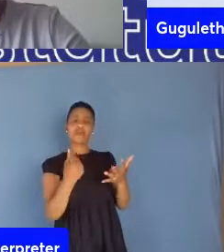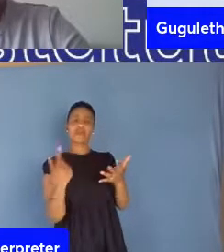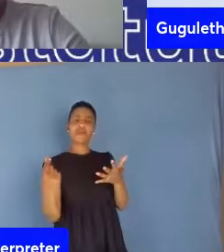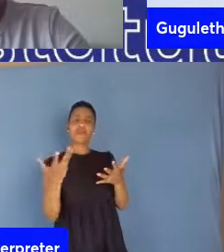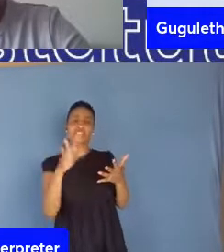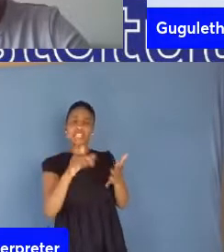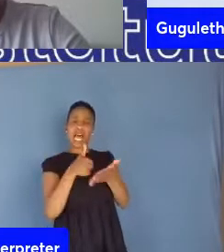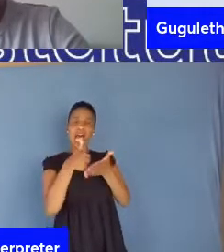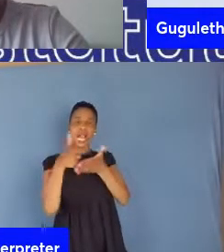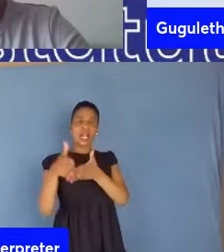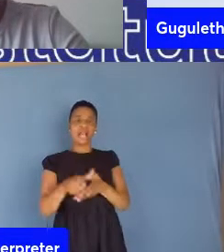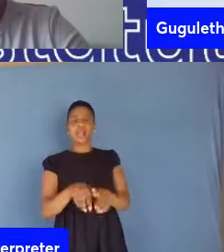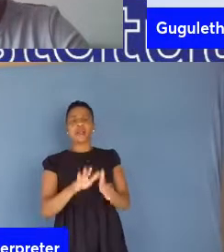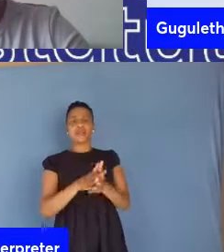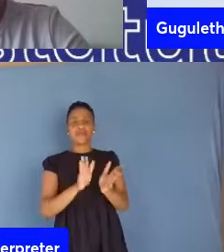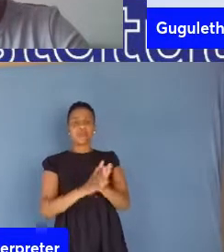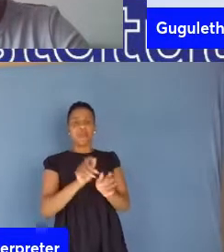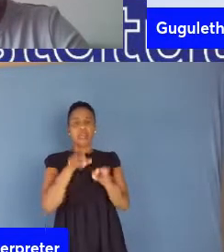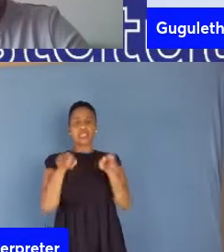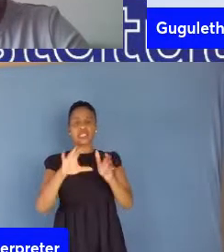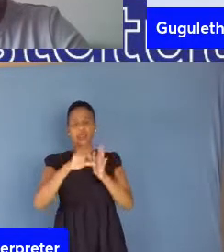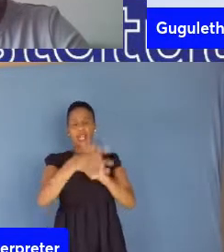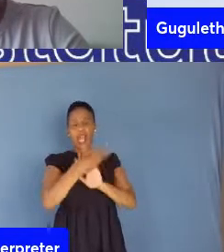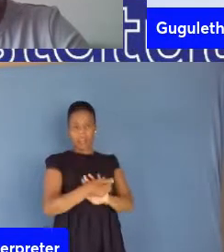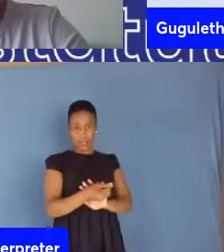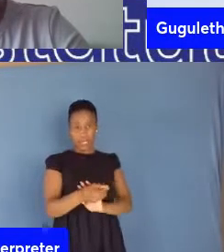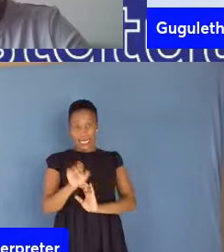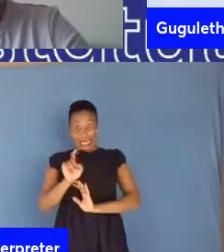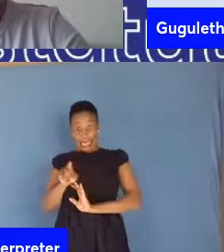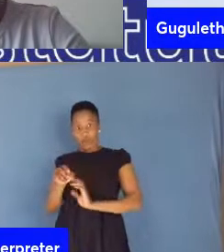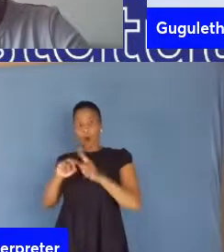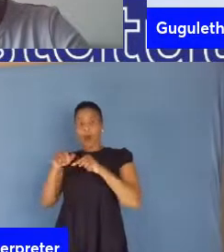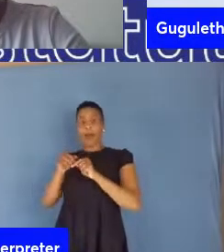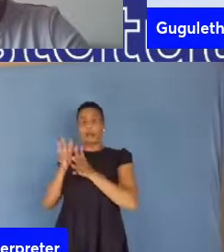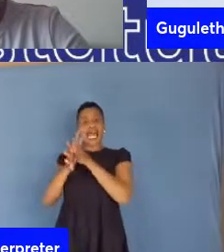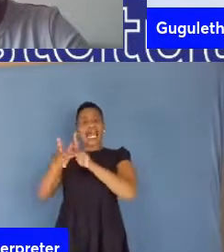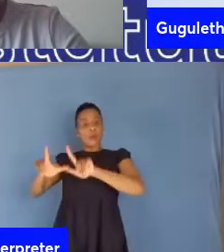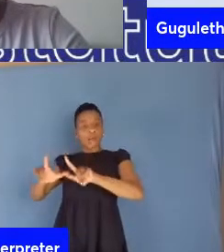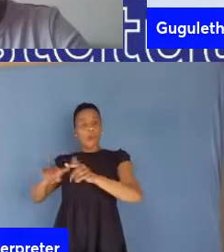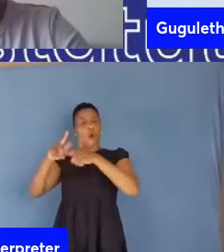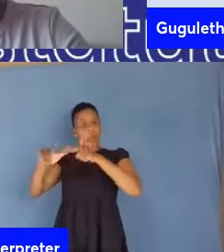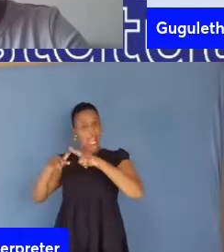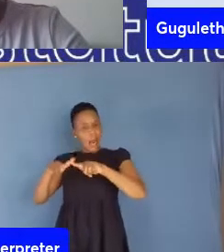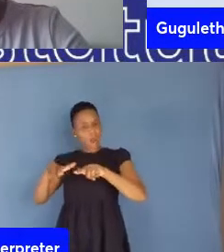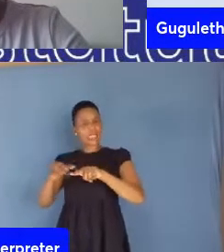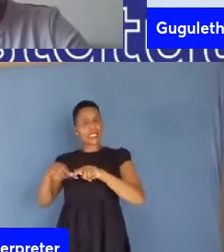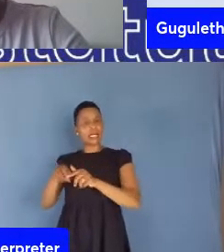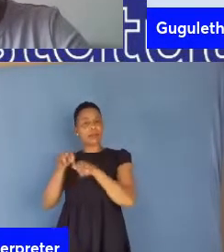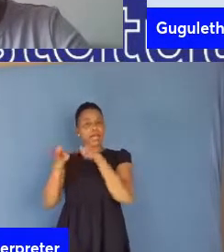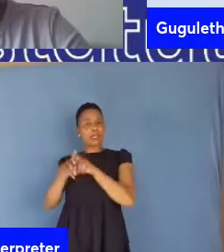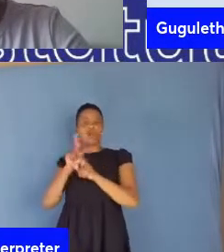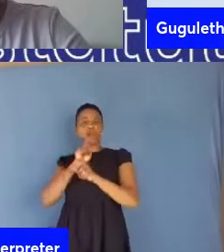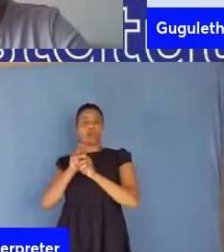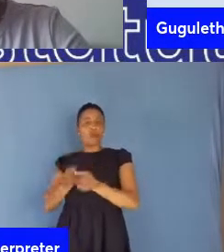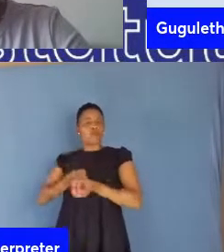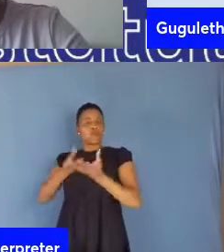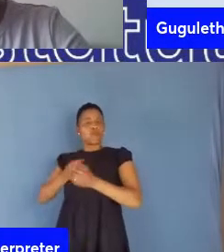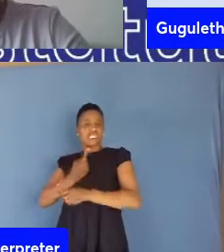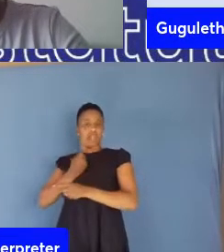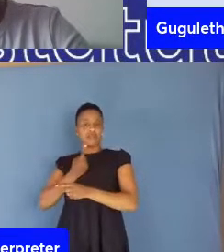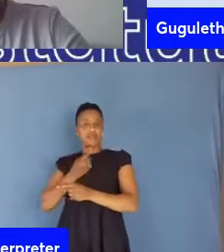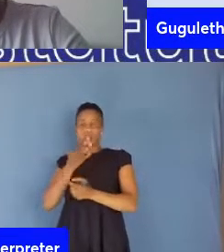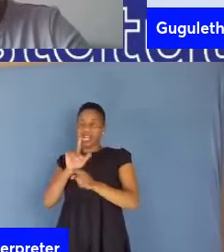sign language, the language, and for people to express themselves, we jump into disabilities,